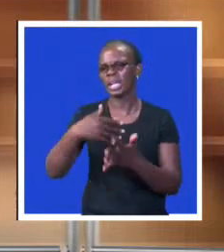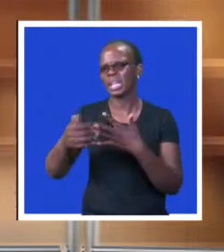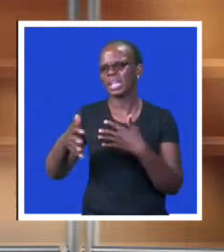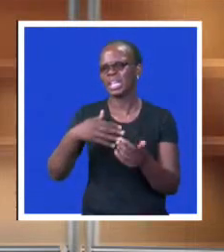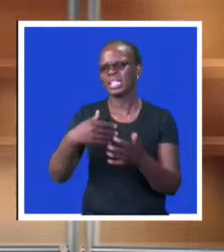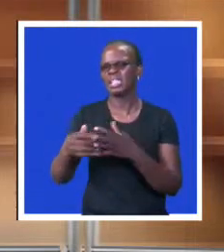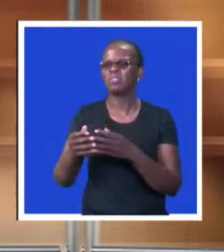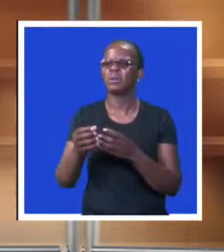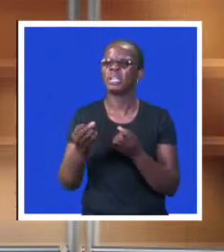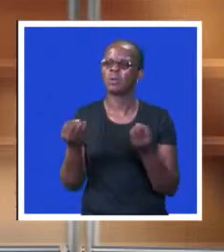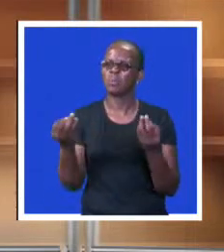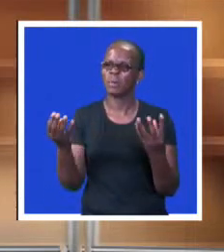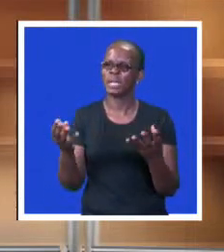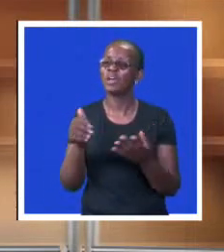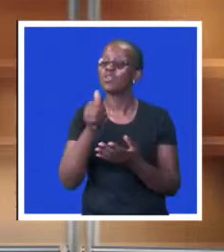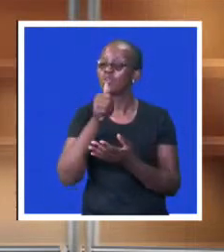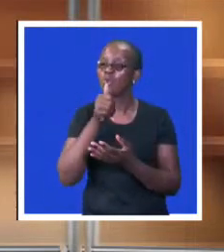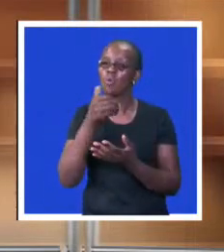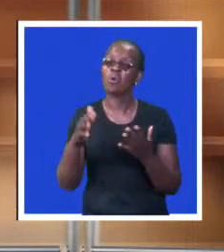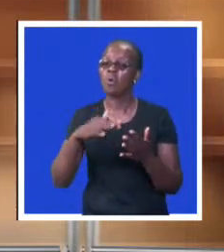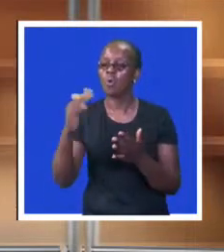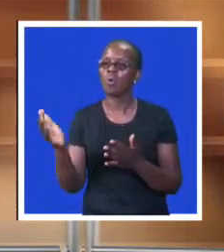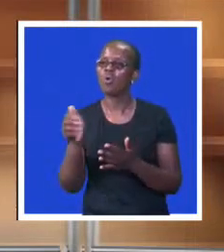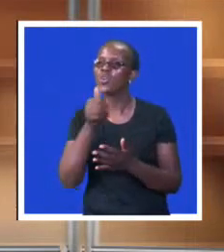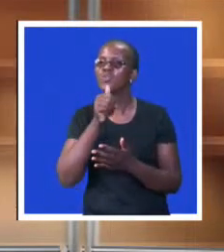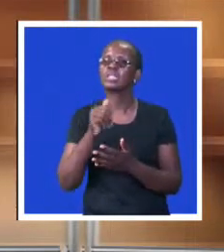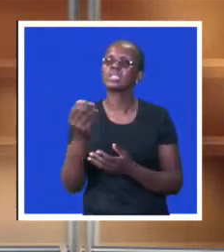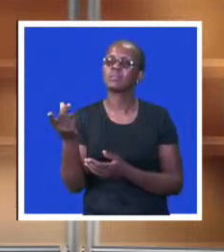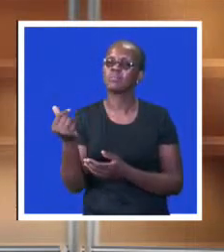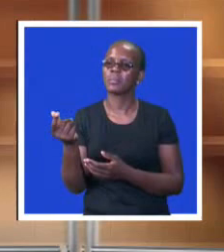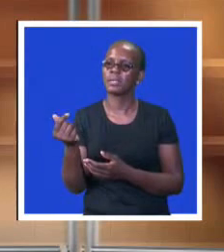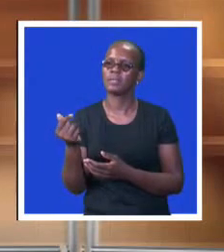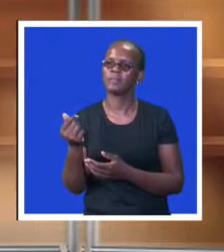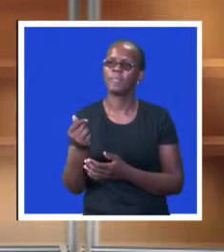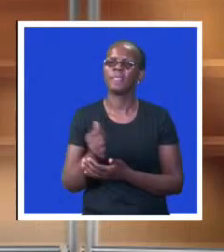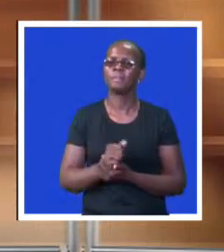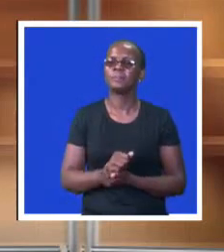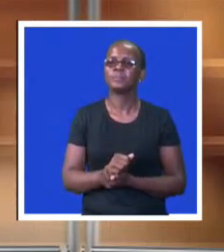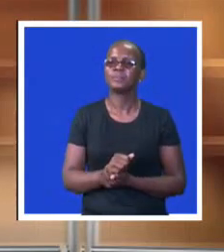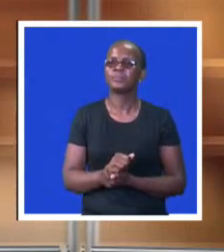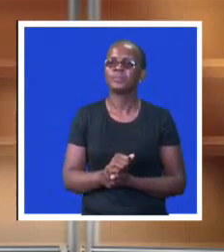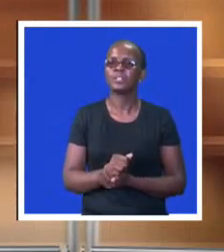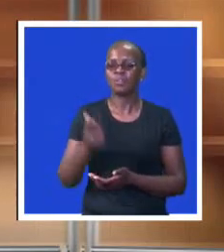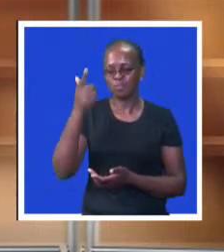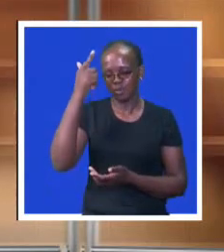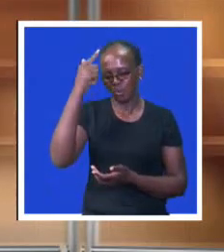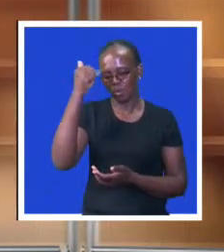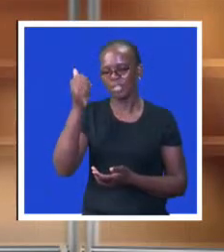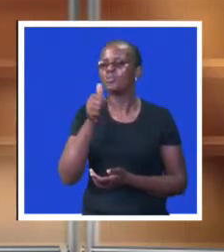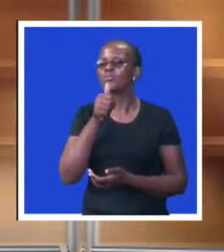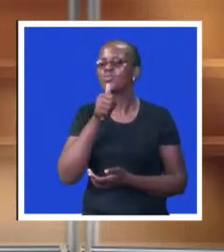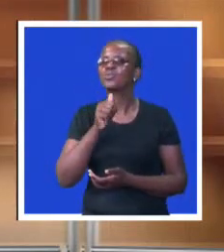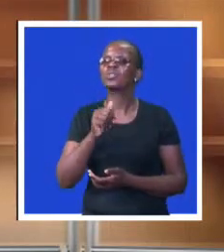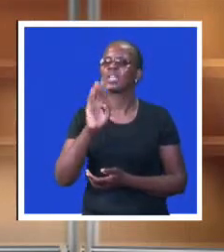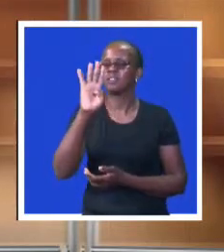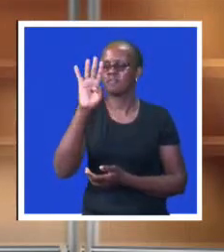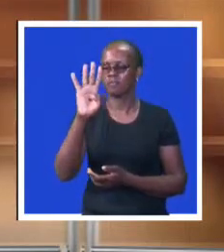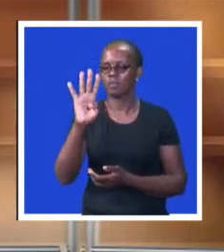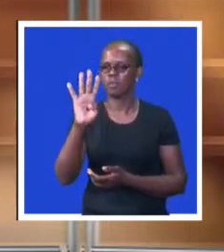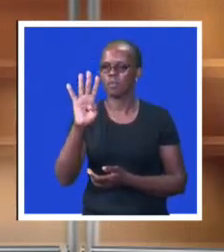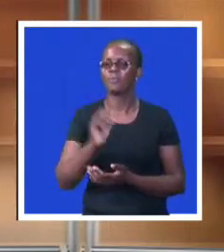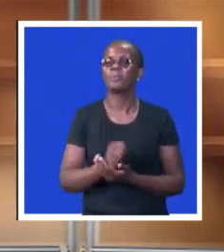are calculating or using money, we must be able to use the 4 mathematical.